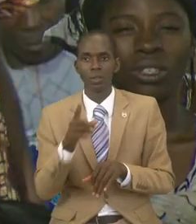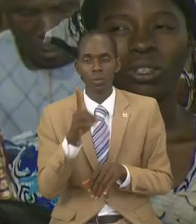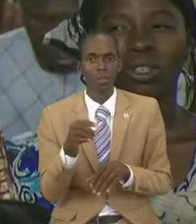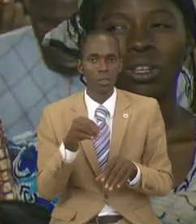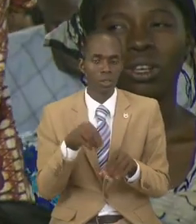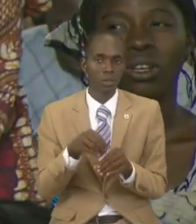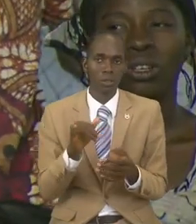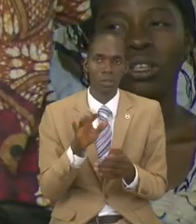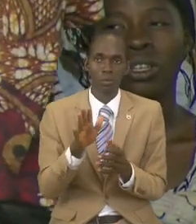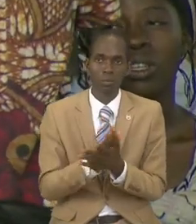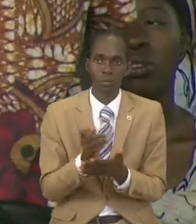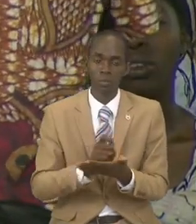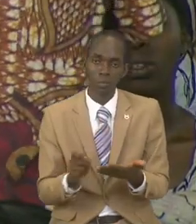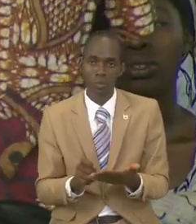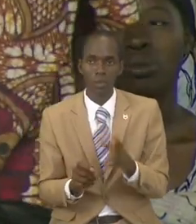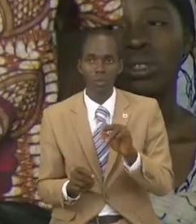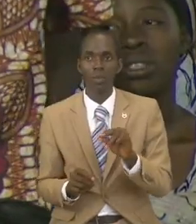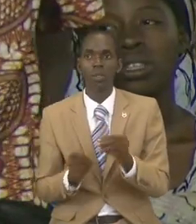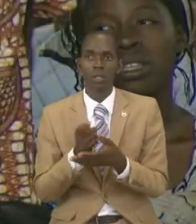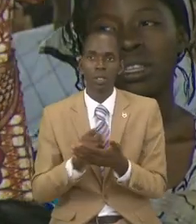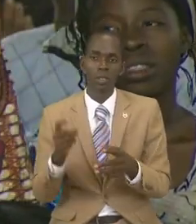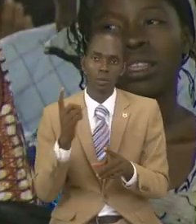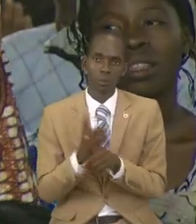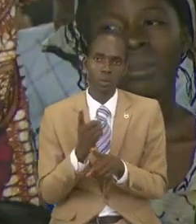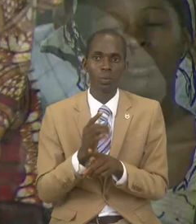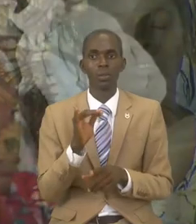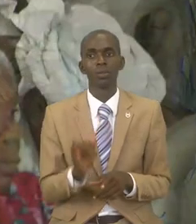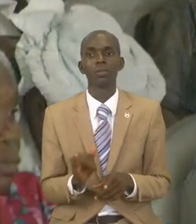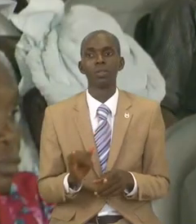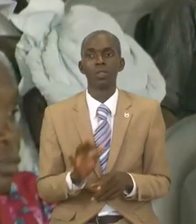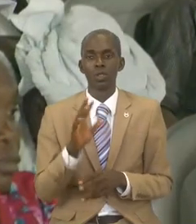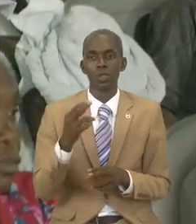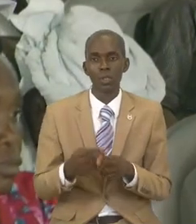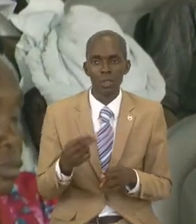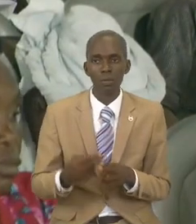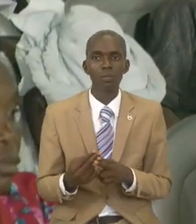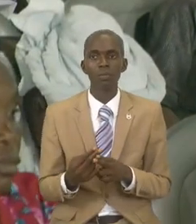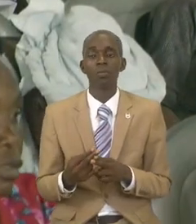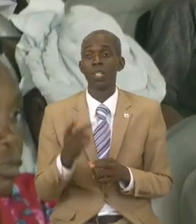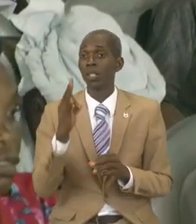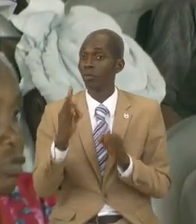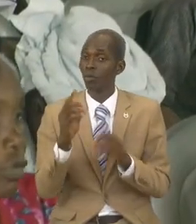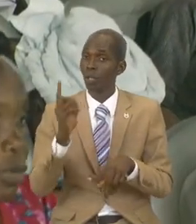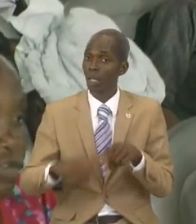Write clearly, legibly, boldly, capital letter.